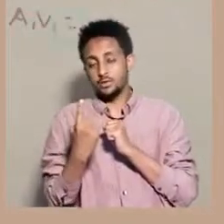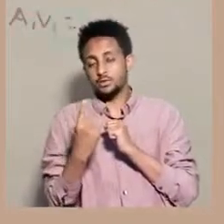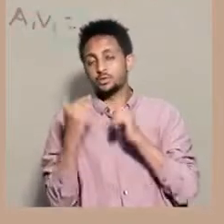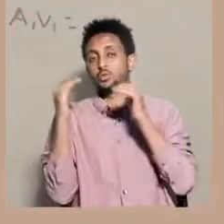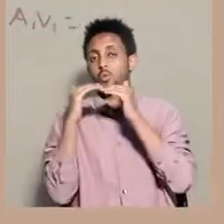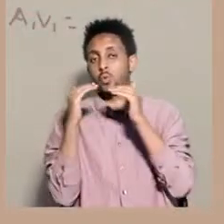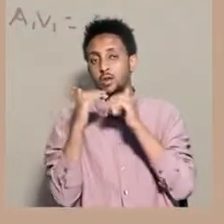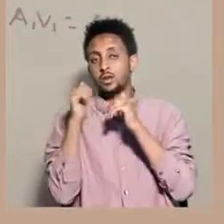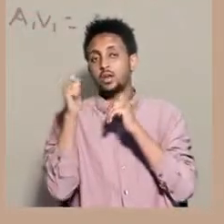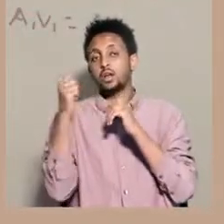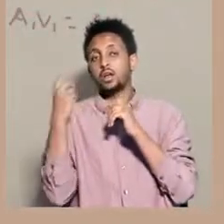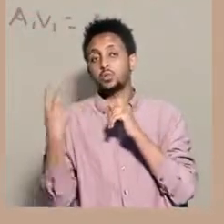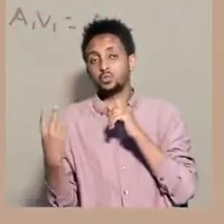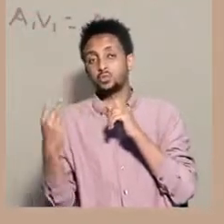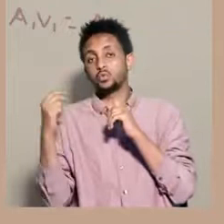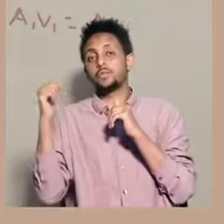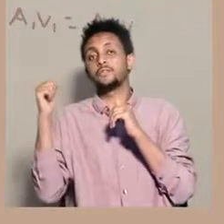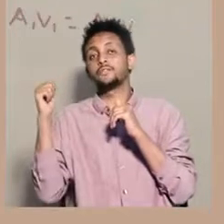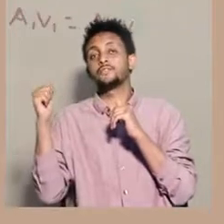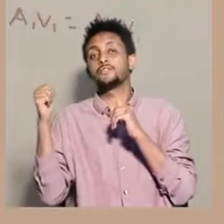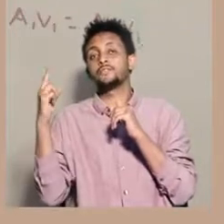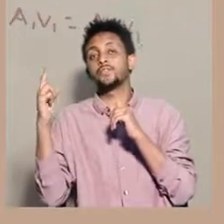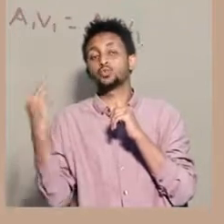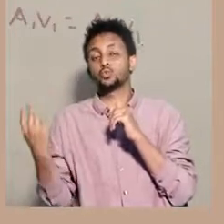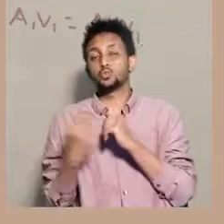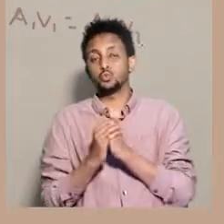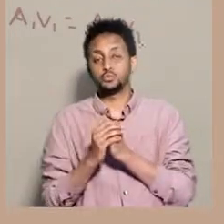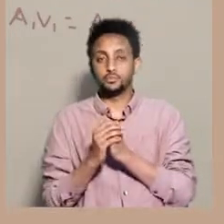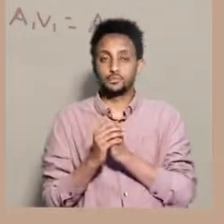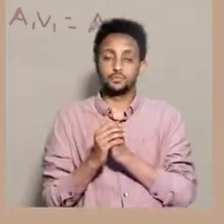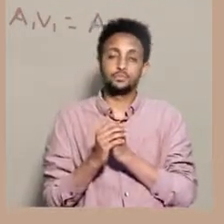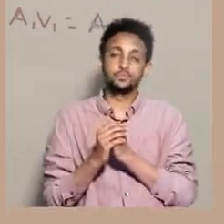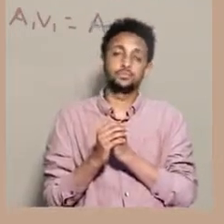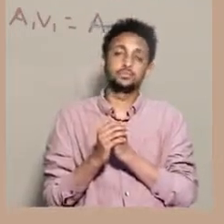be equals to area 2 V2.